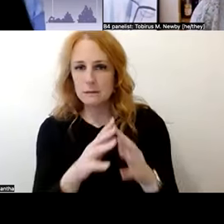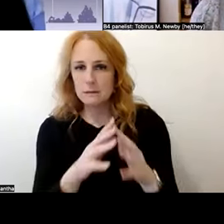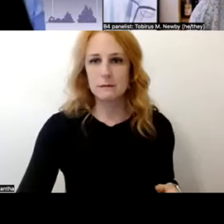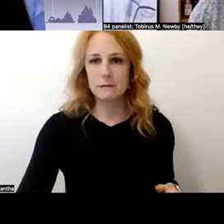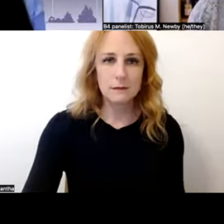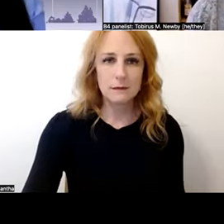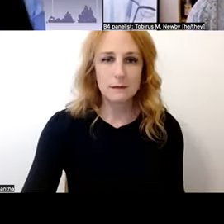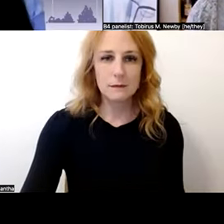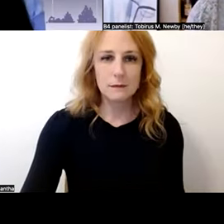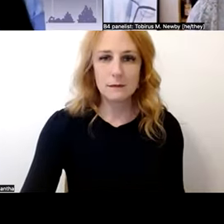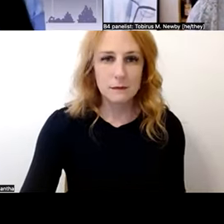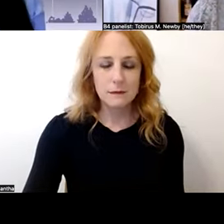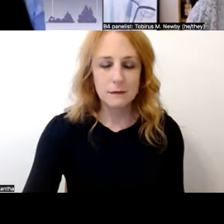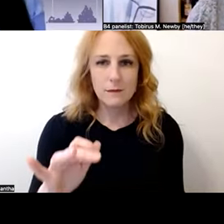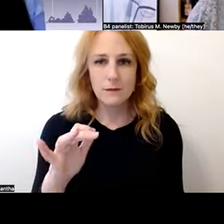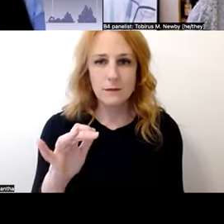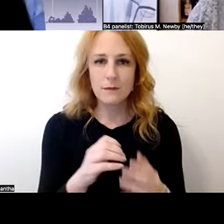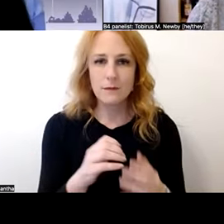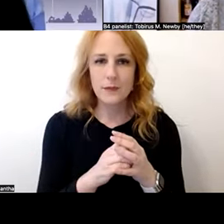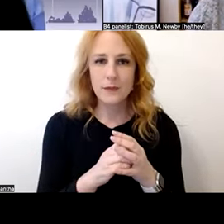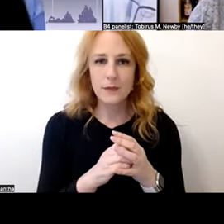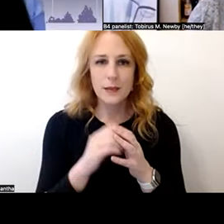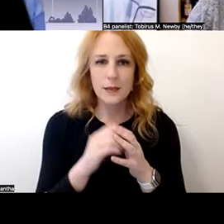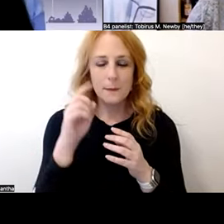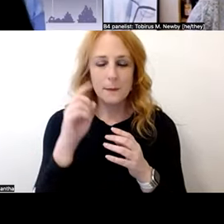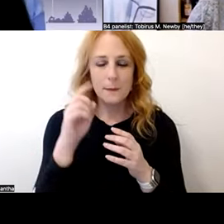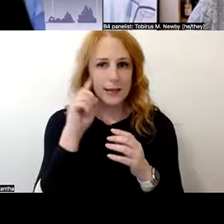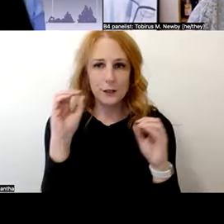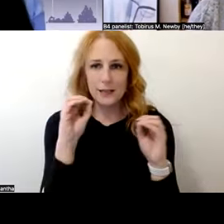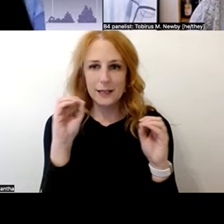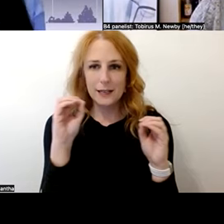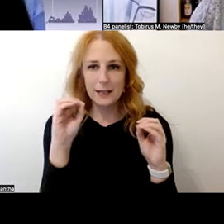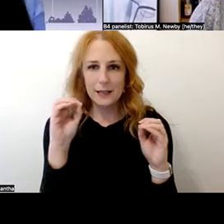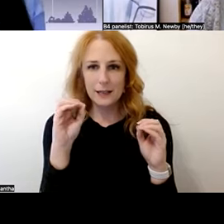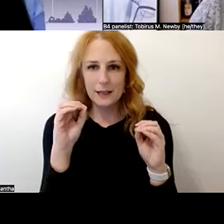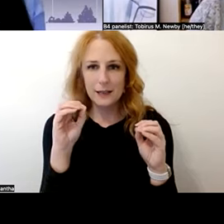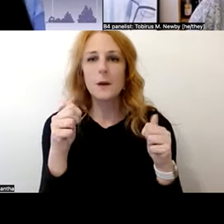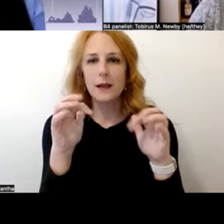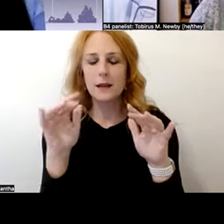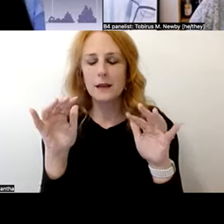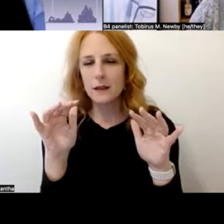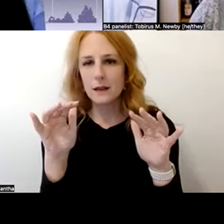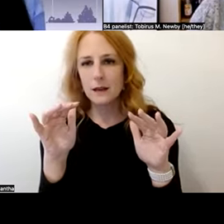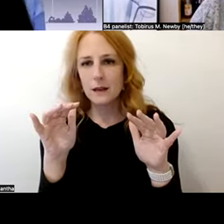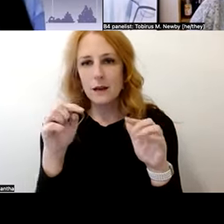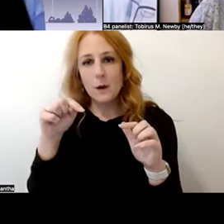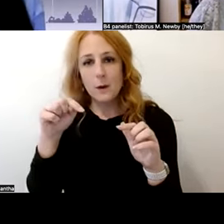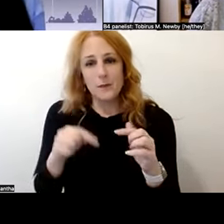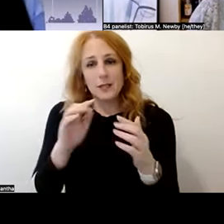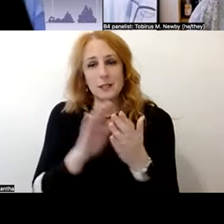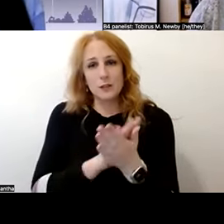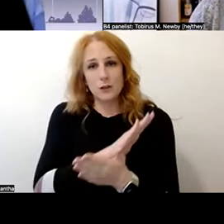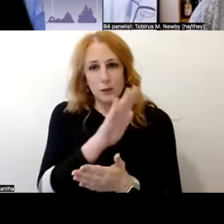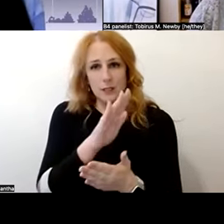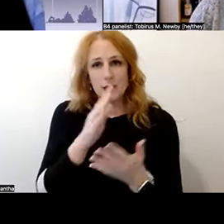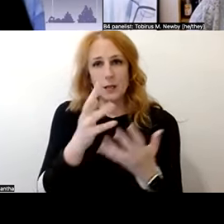me, at this university, to continue to foster a place where we can thrive and where we can belong, we have